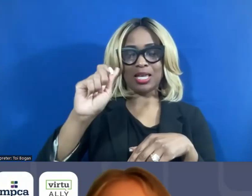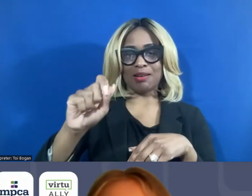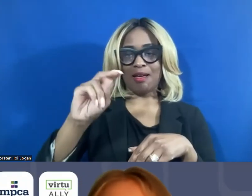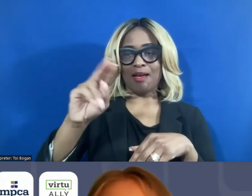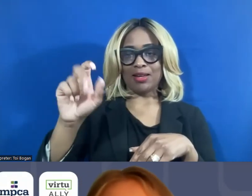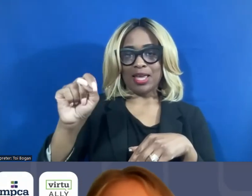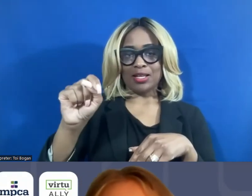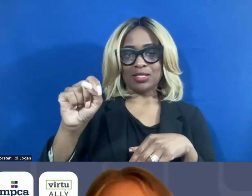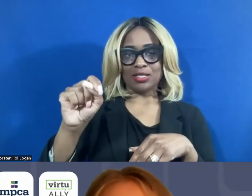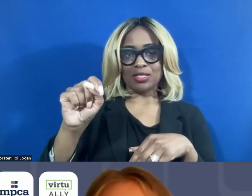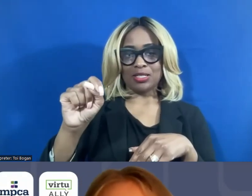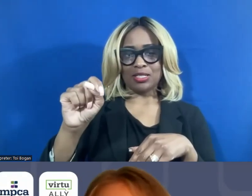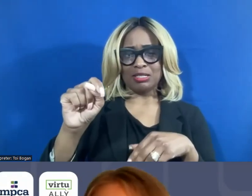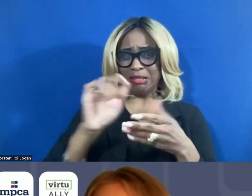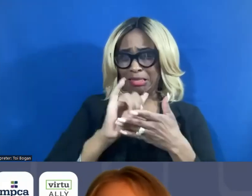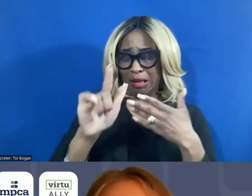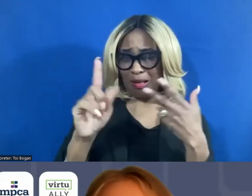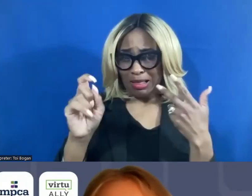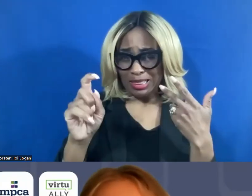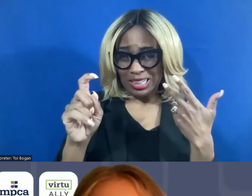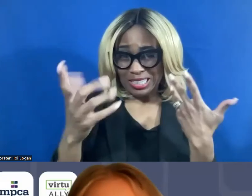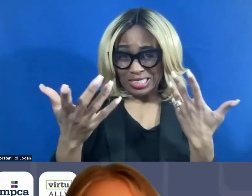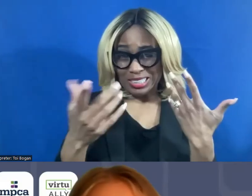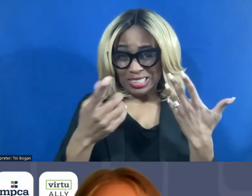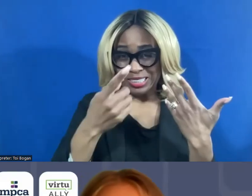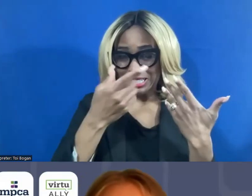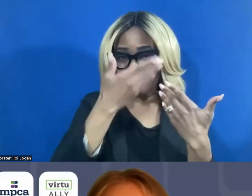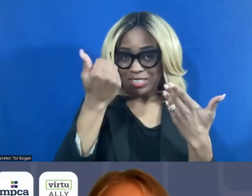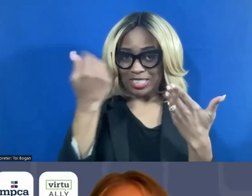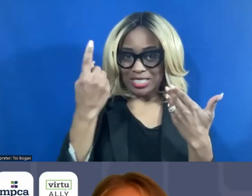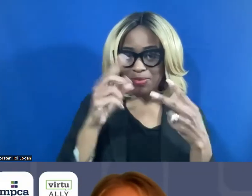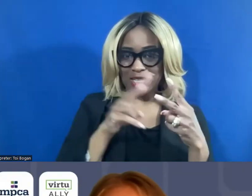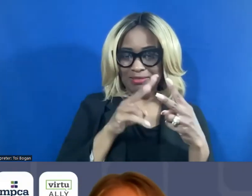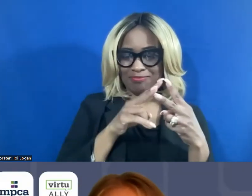And I think, was that all of the responses you needed?